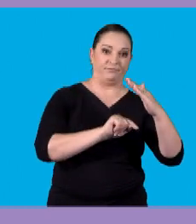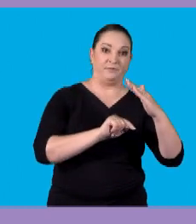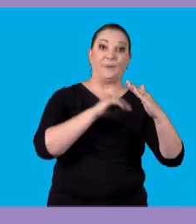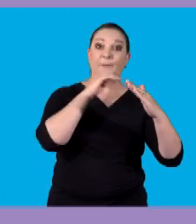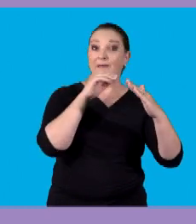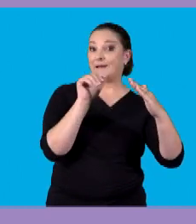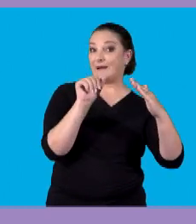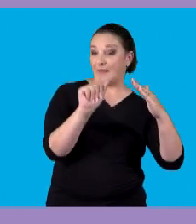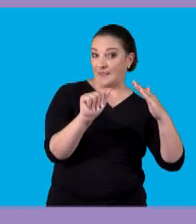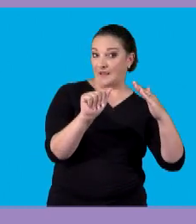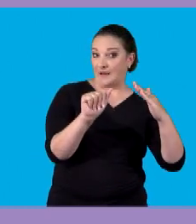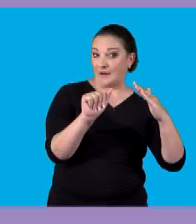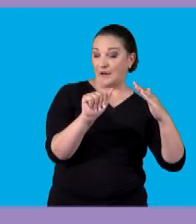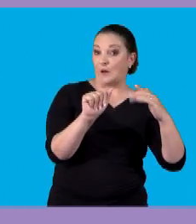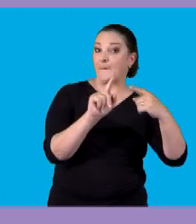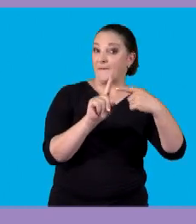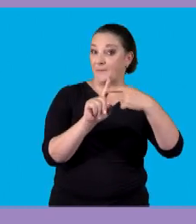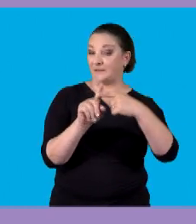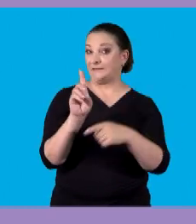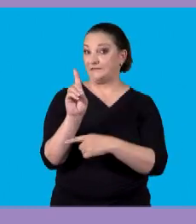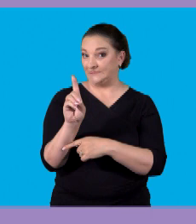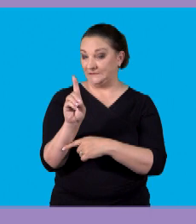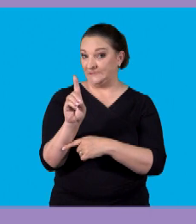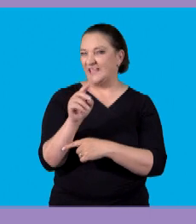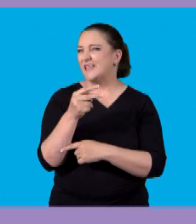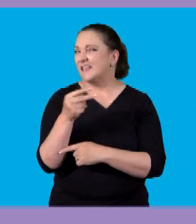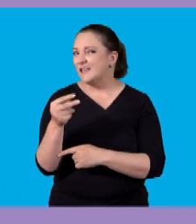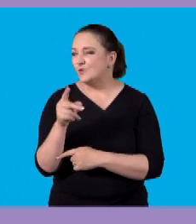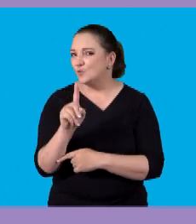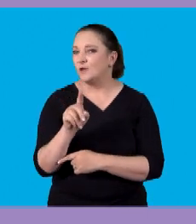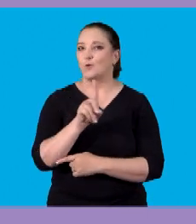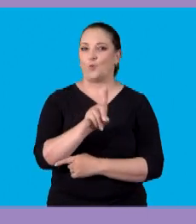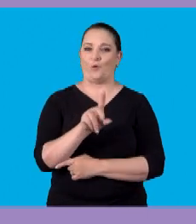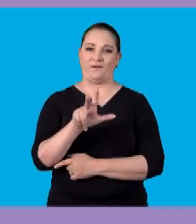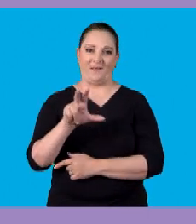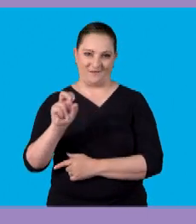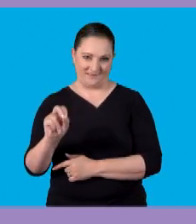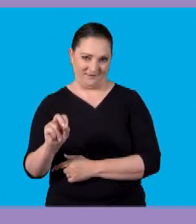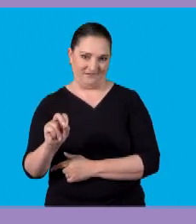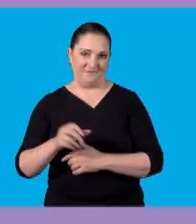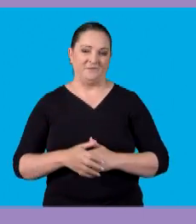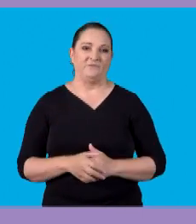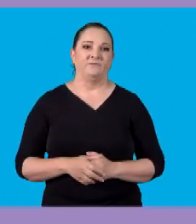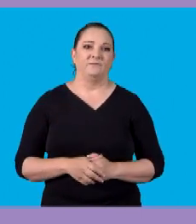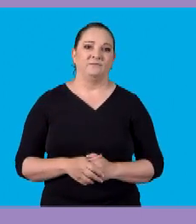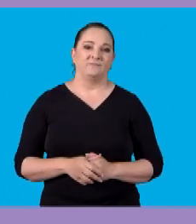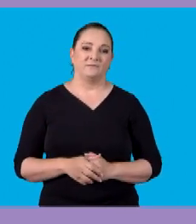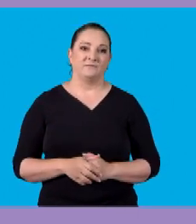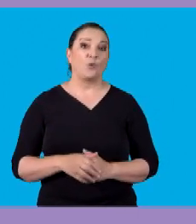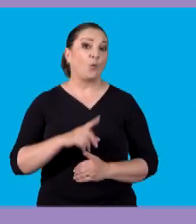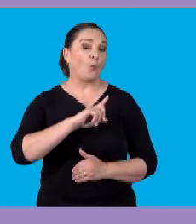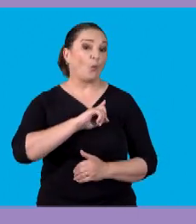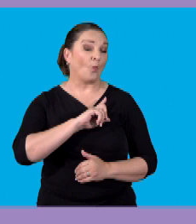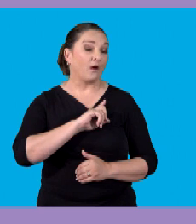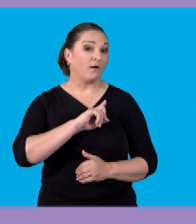A plus angle D is equals to 180 degrees,